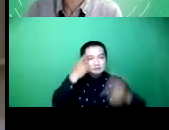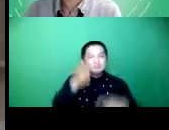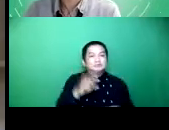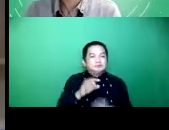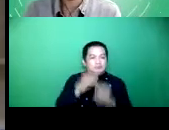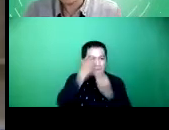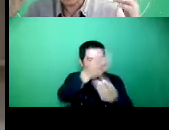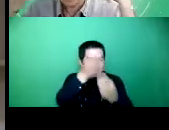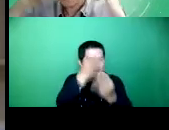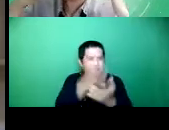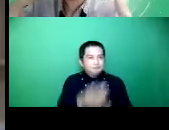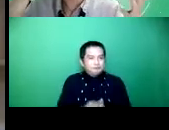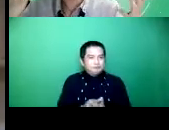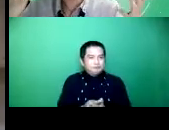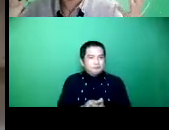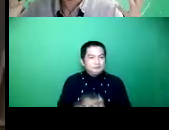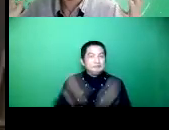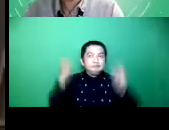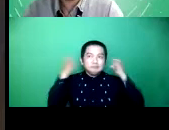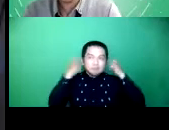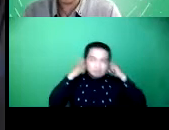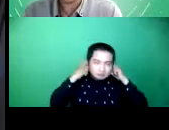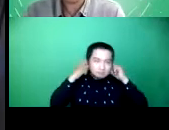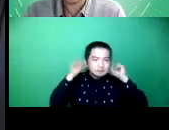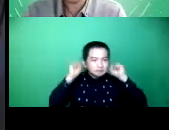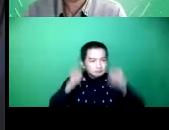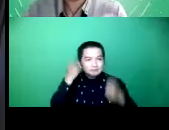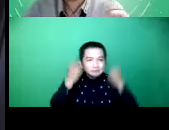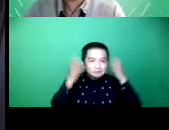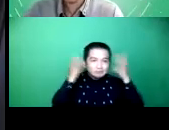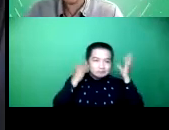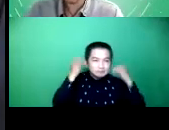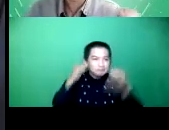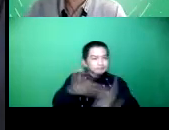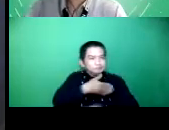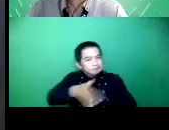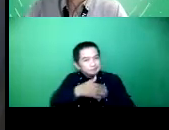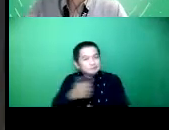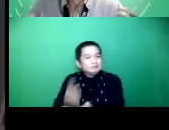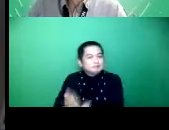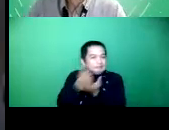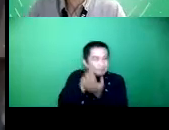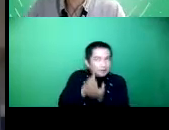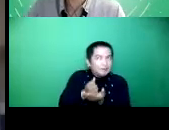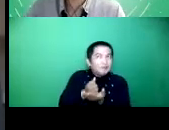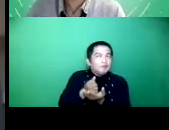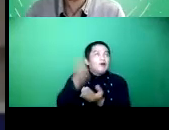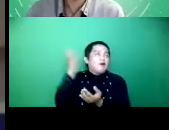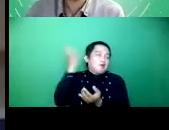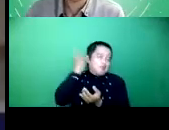visually. These earphones that we wear, the speakers that play sound, they assist us to hear that